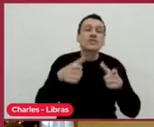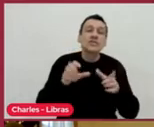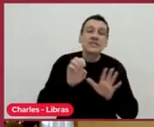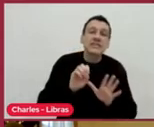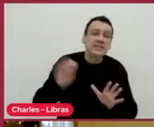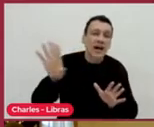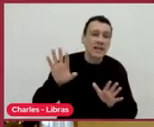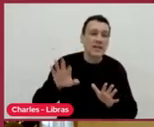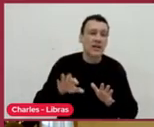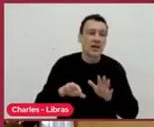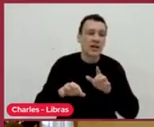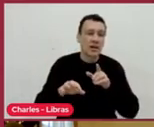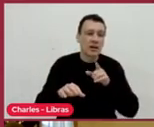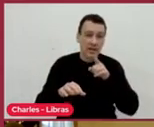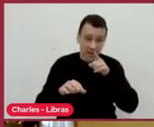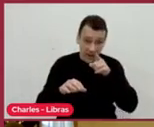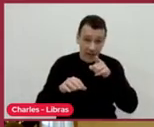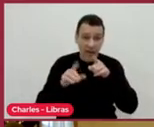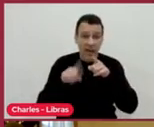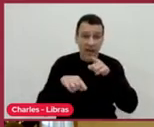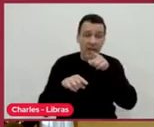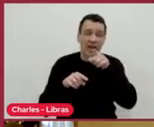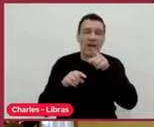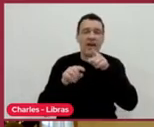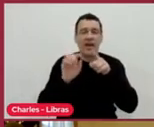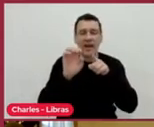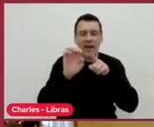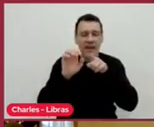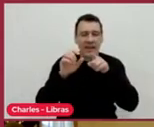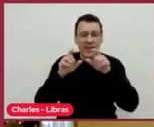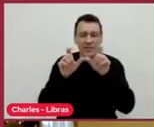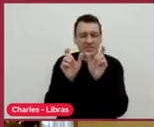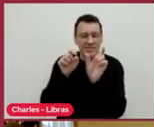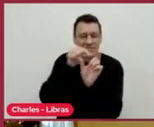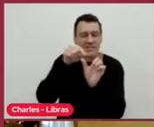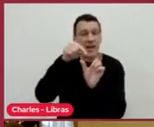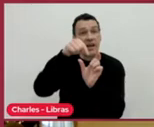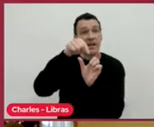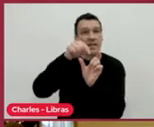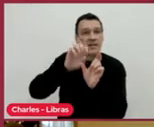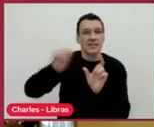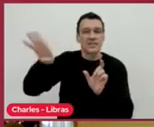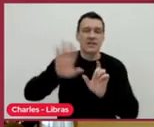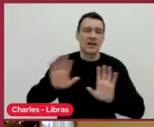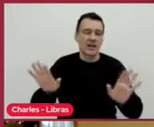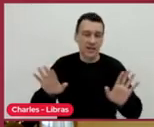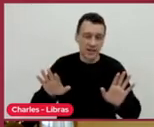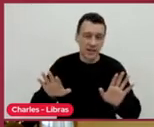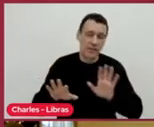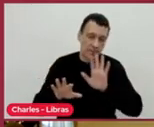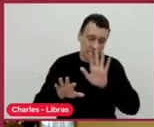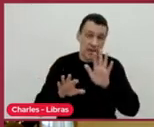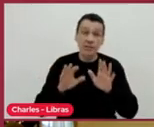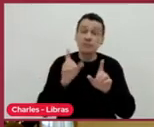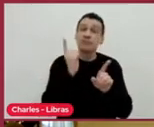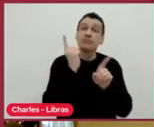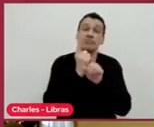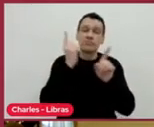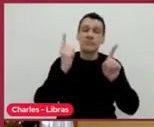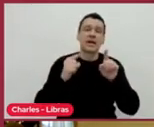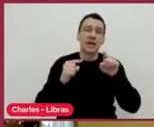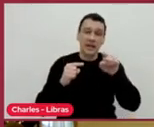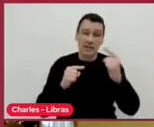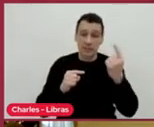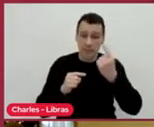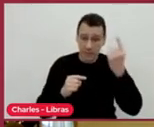nested element. So it's a map, which the first, with only one